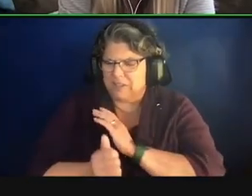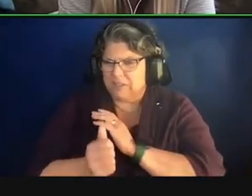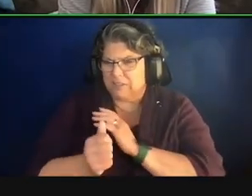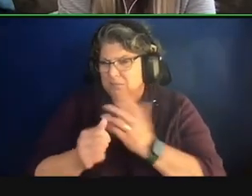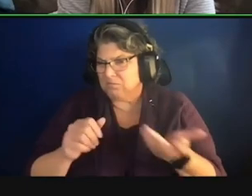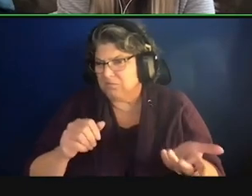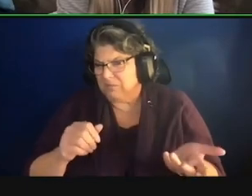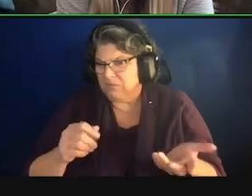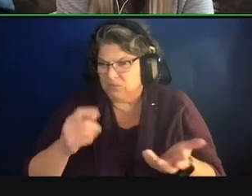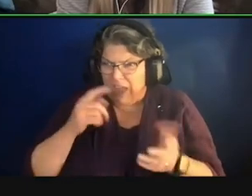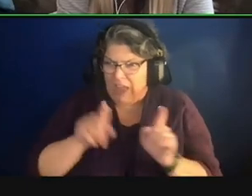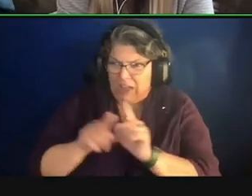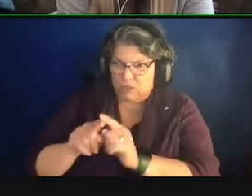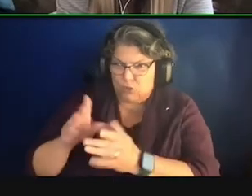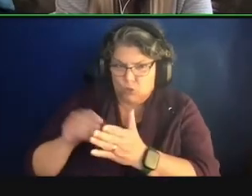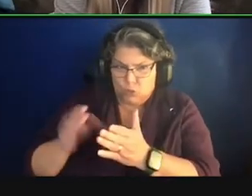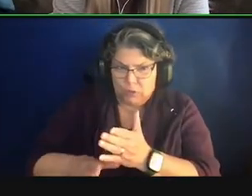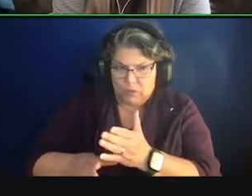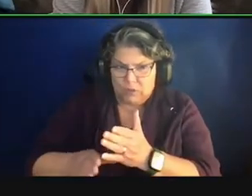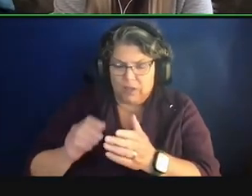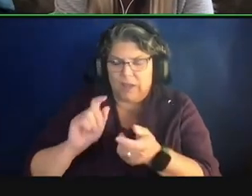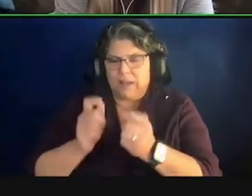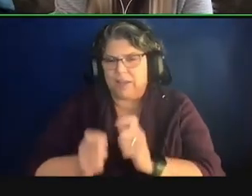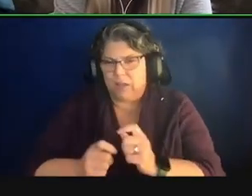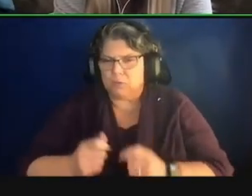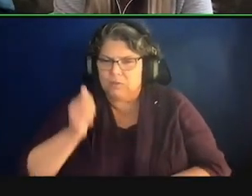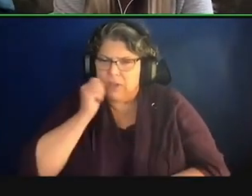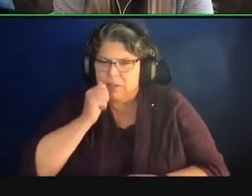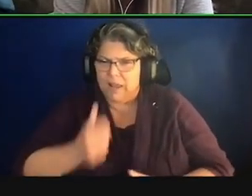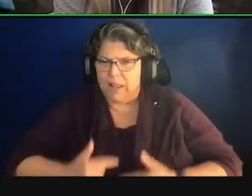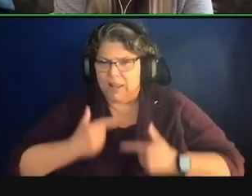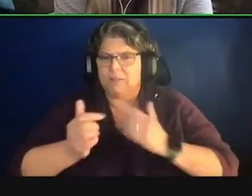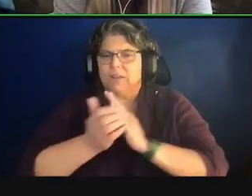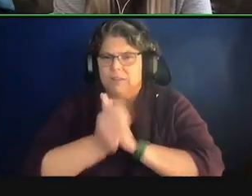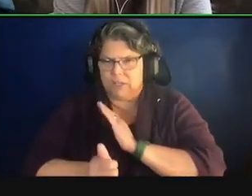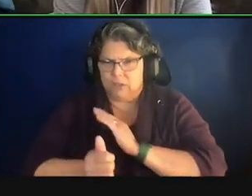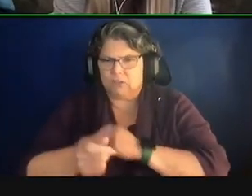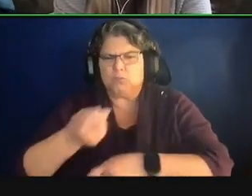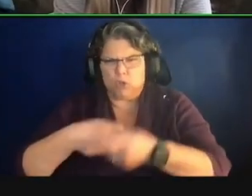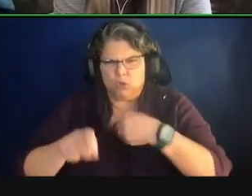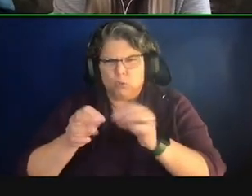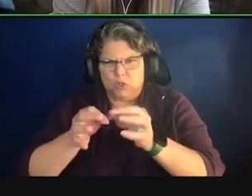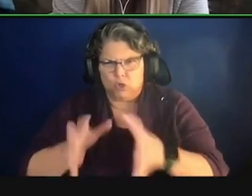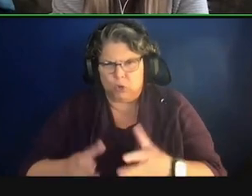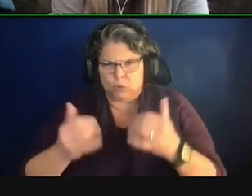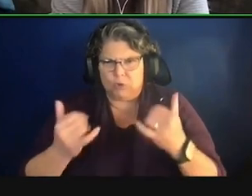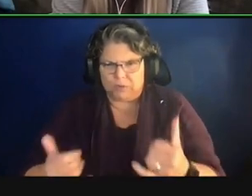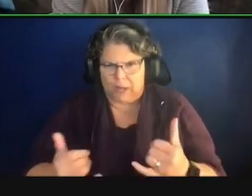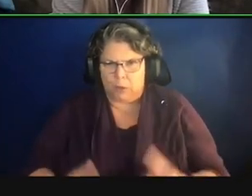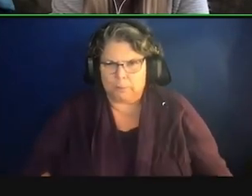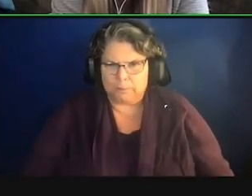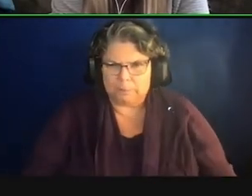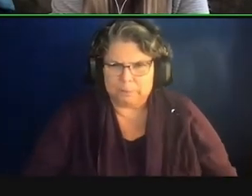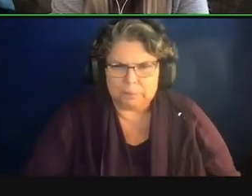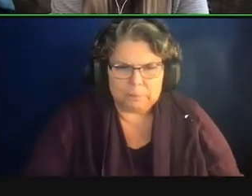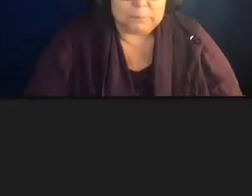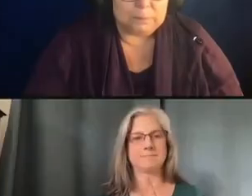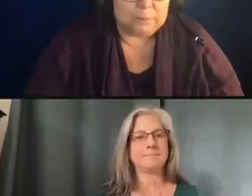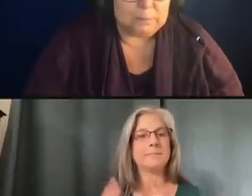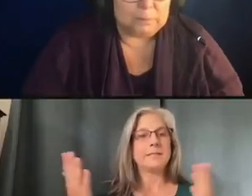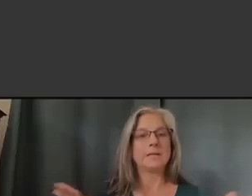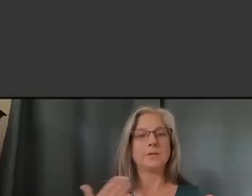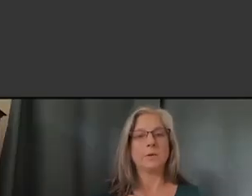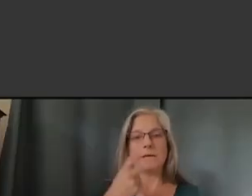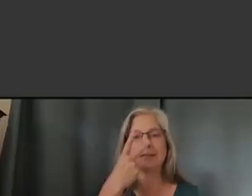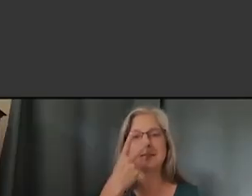student. And then adaptive and daily living skills. So here you see we consider the whole child. These are all the areas of need